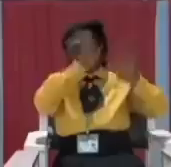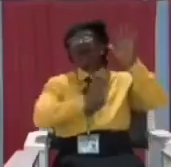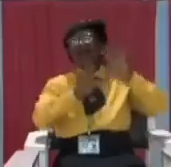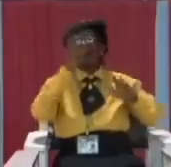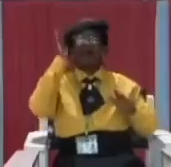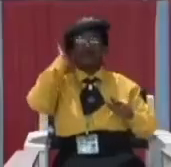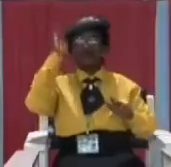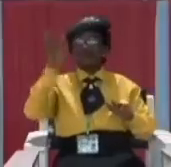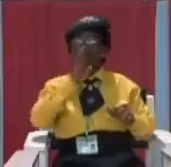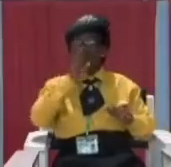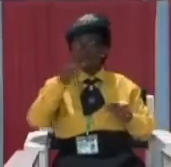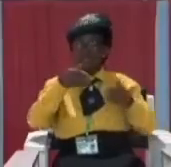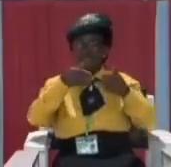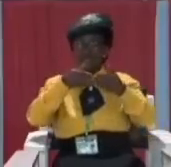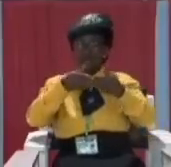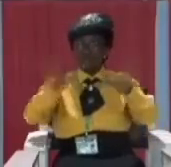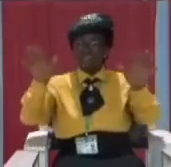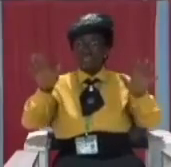permanently.